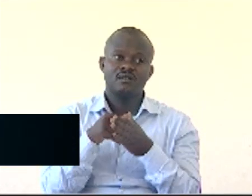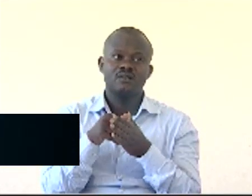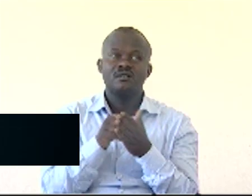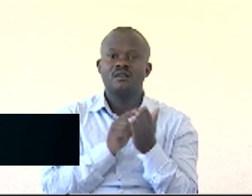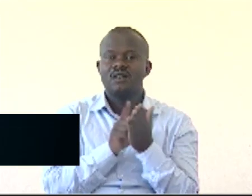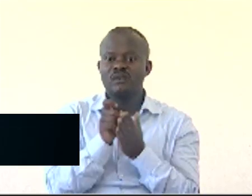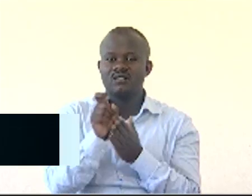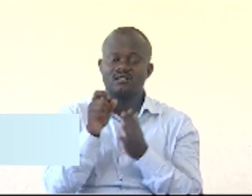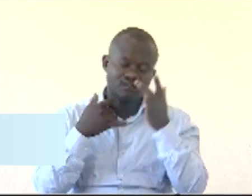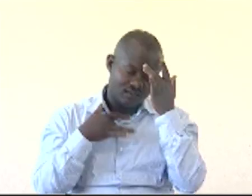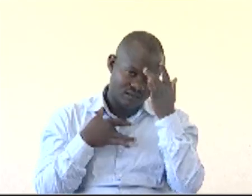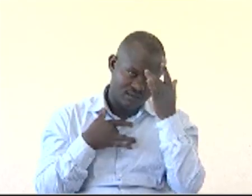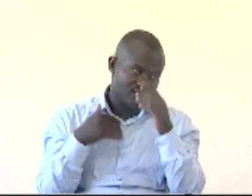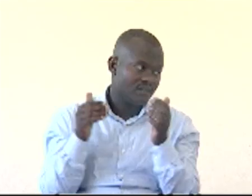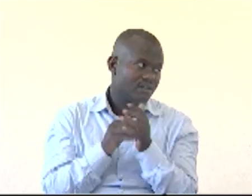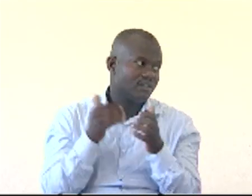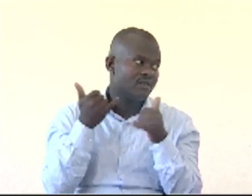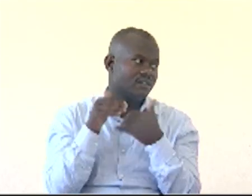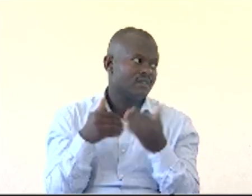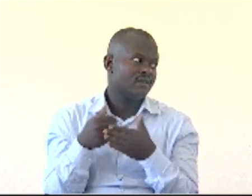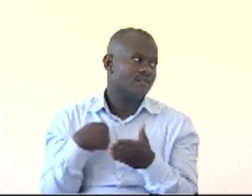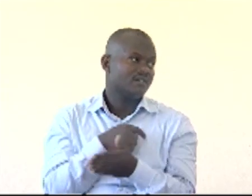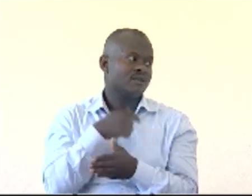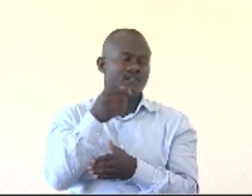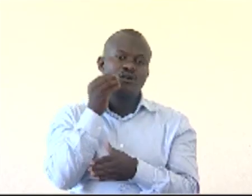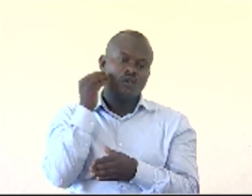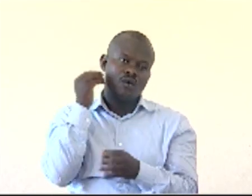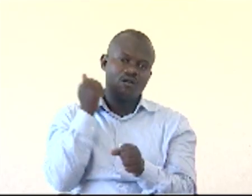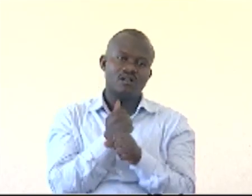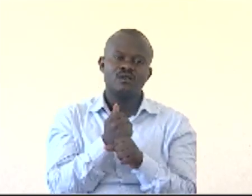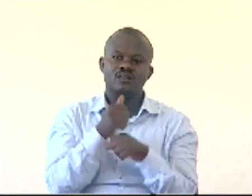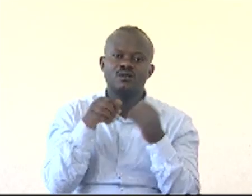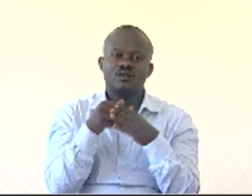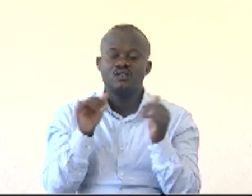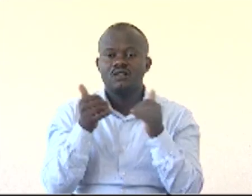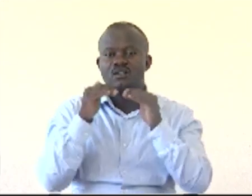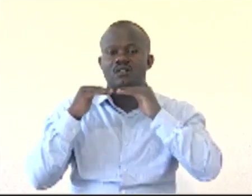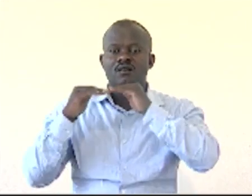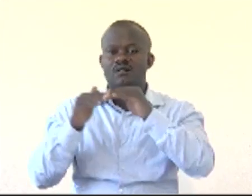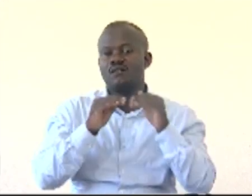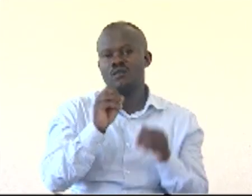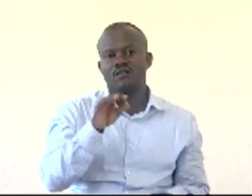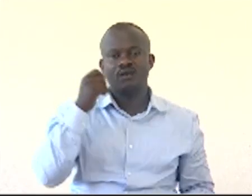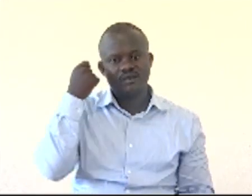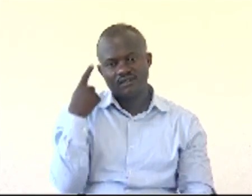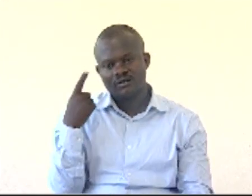infectious diseases, and here is your homework to test your level of